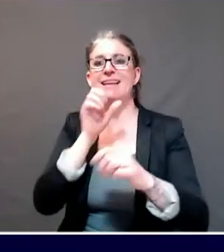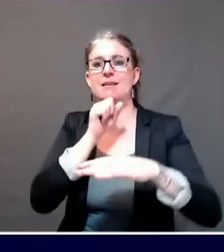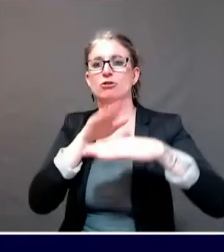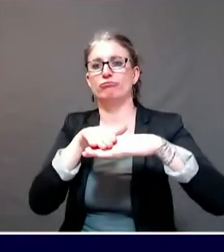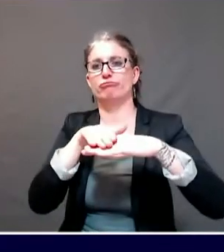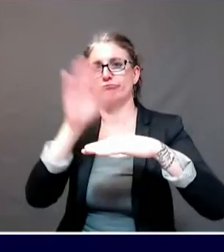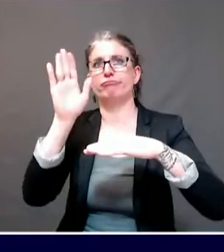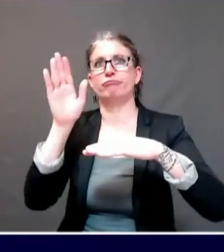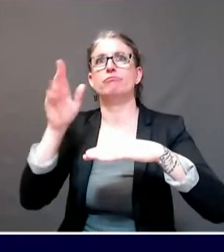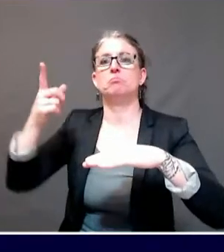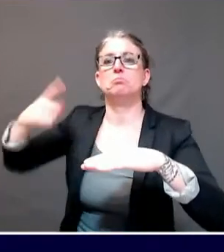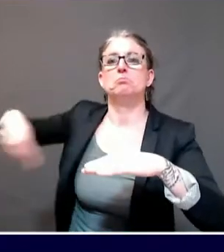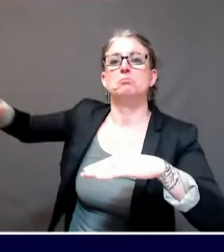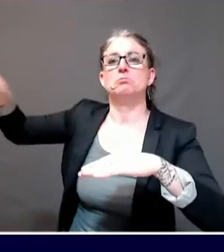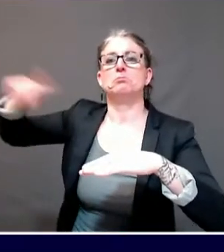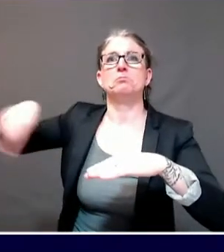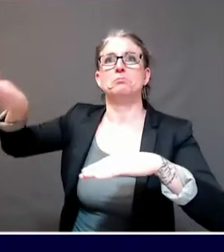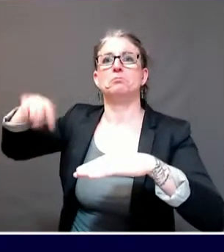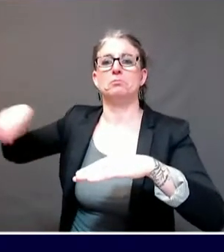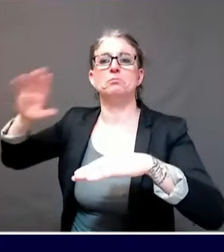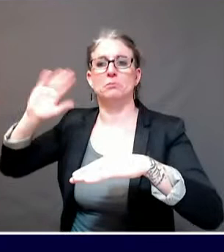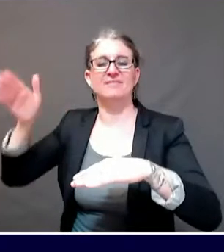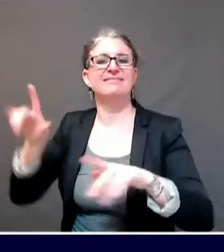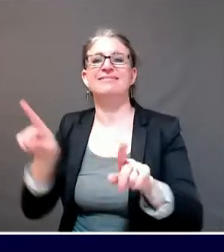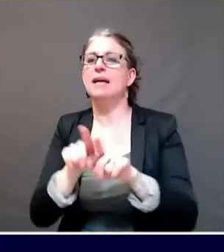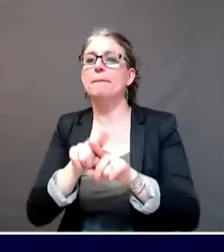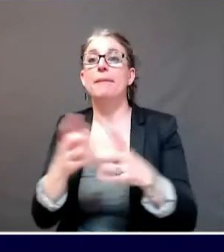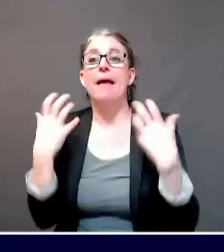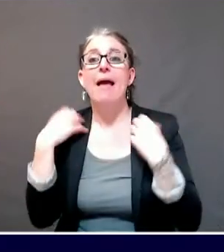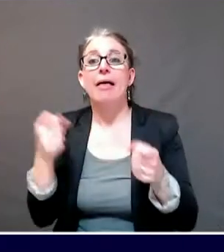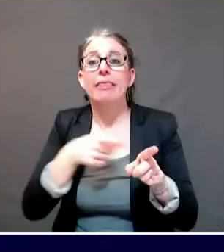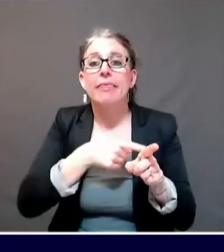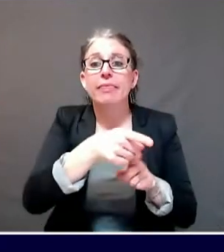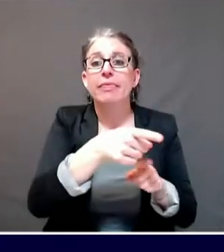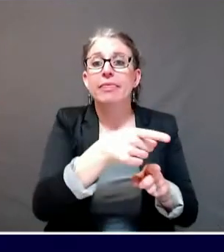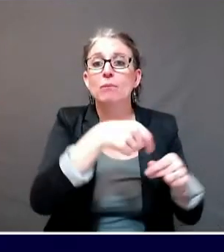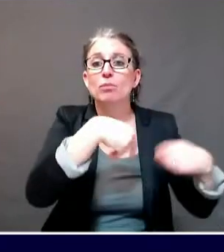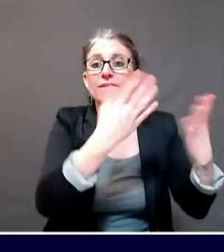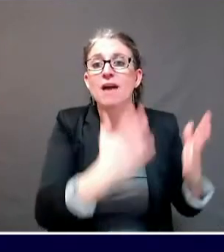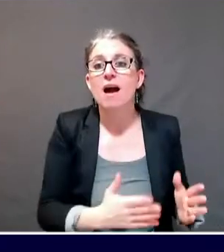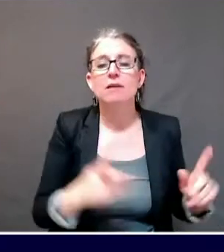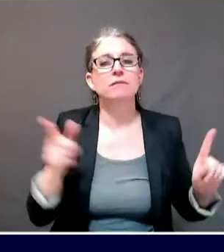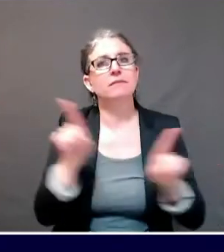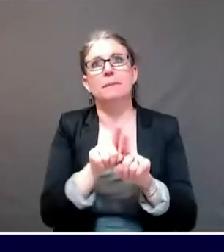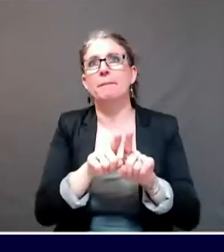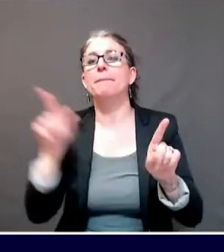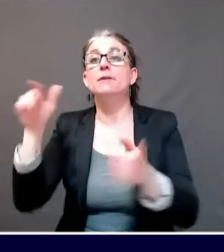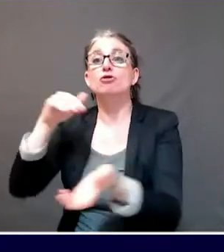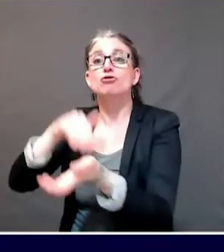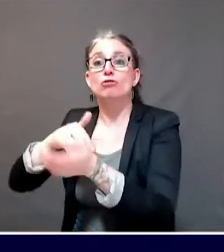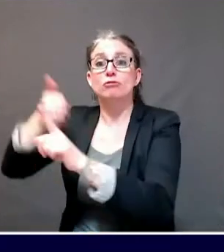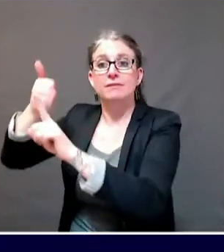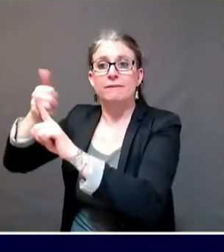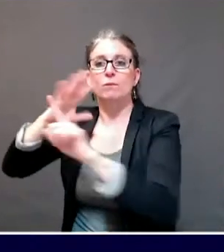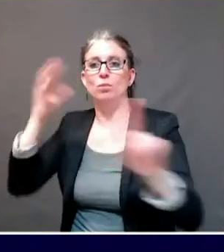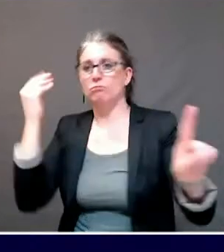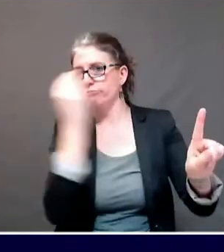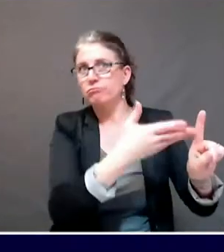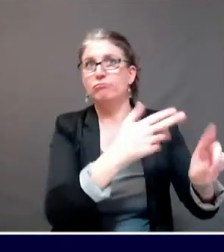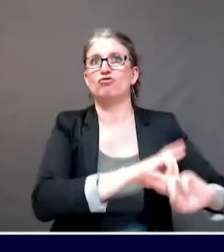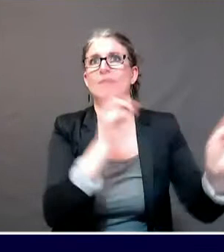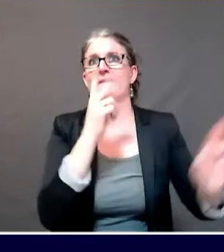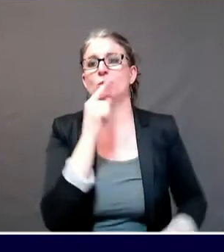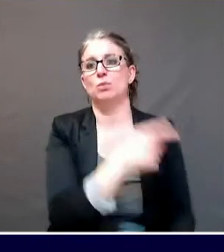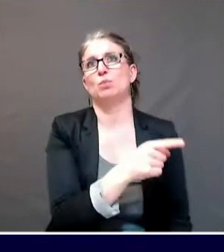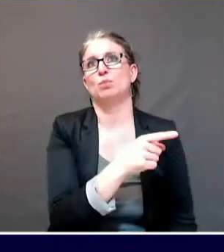perhaps partly through these briefings, where we will make those announcements to let folks know that their time is ready and